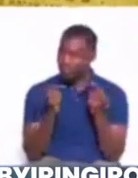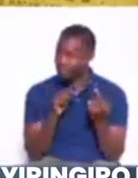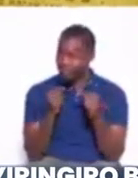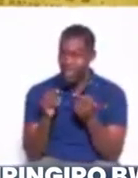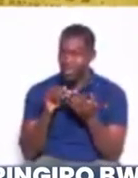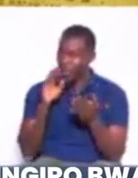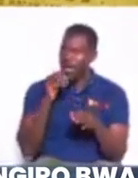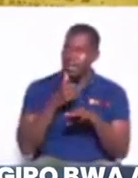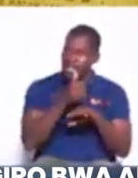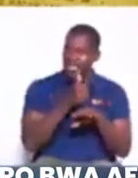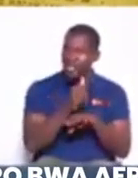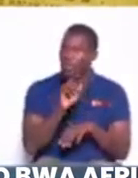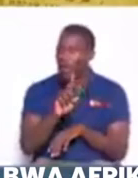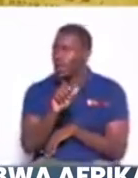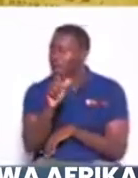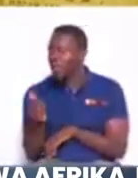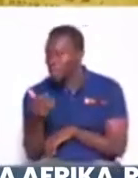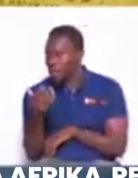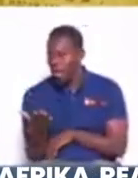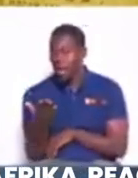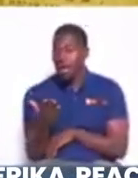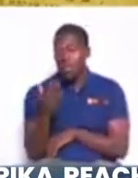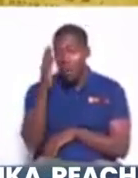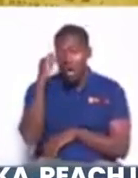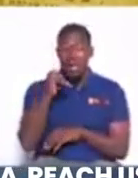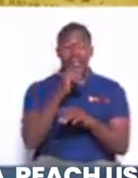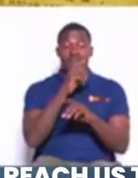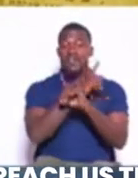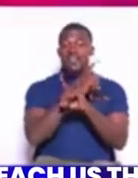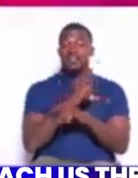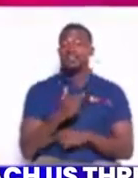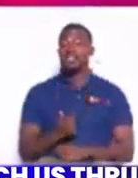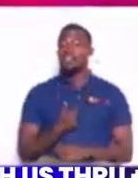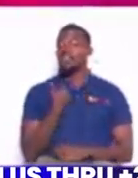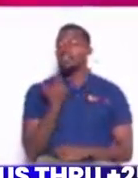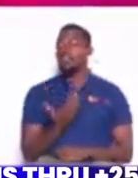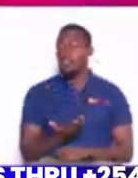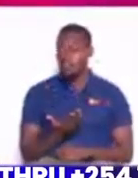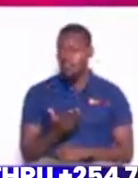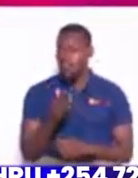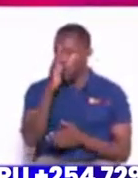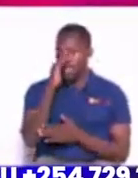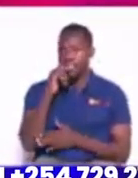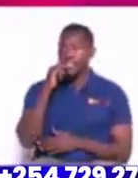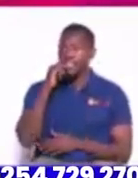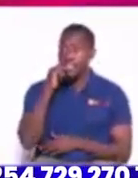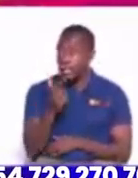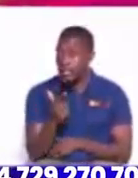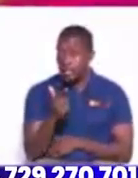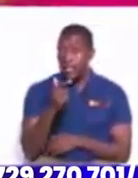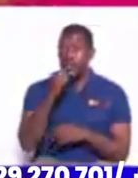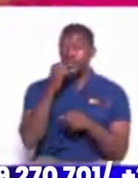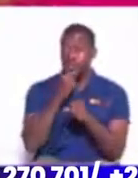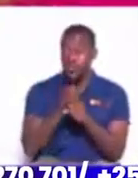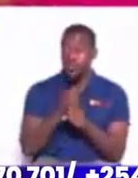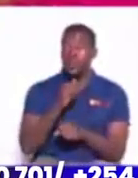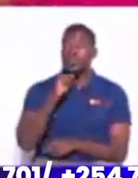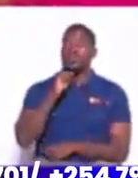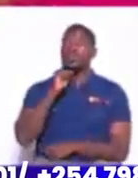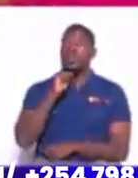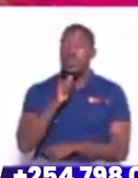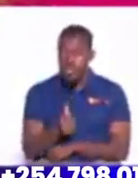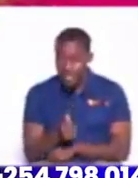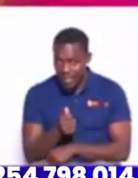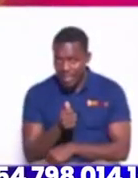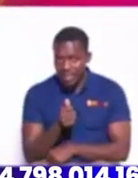people by defaming their name and ruin their reputation, God says, thou shalt not